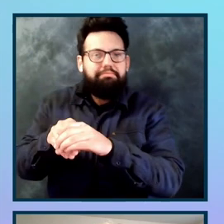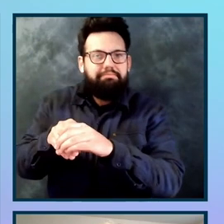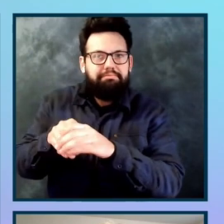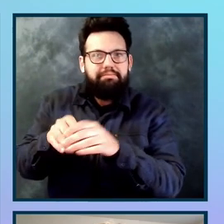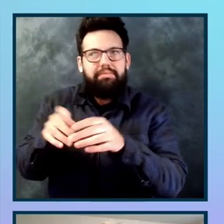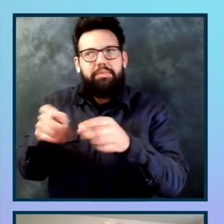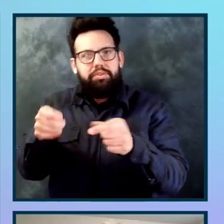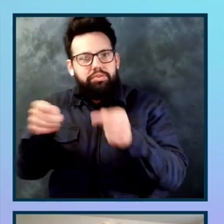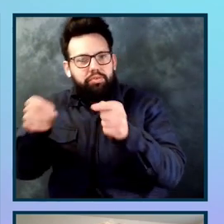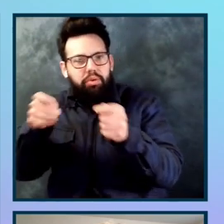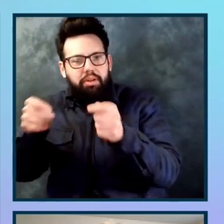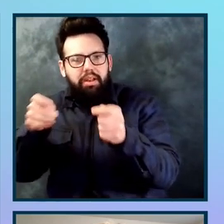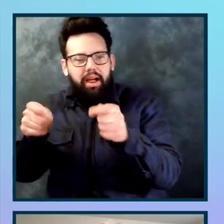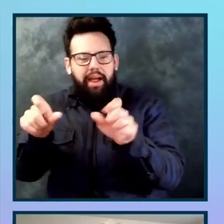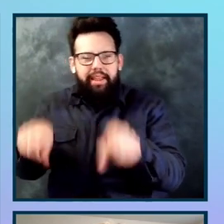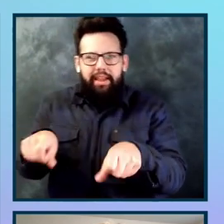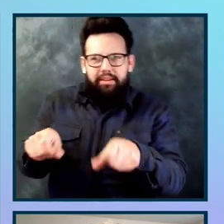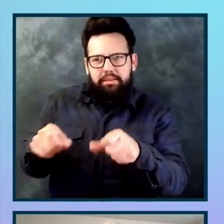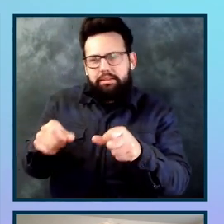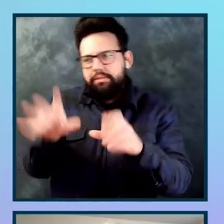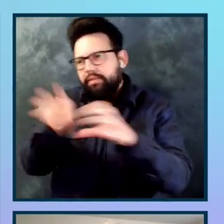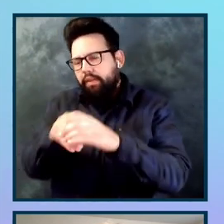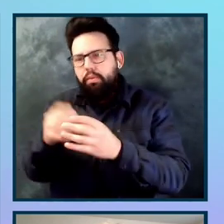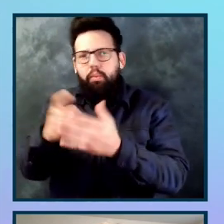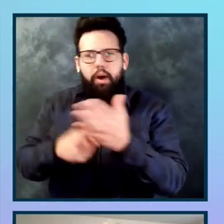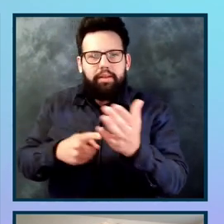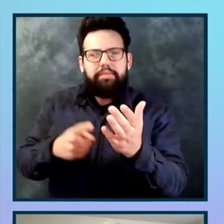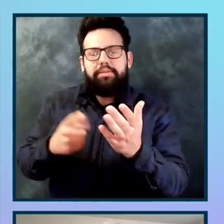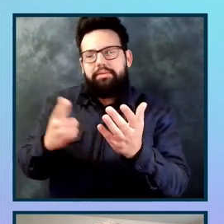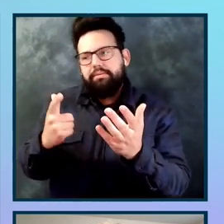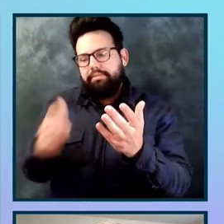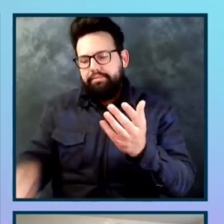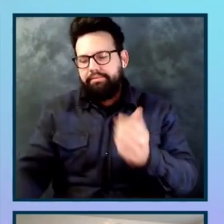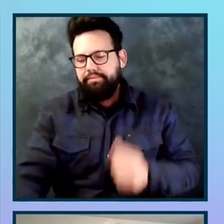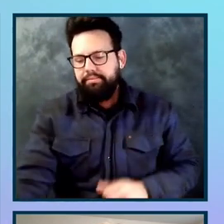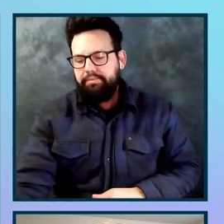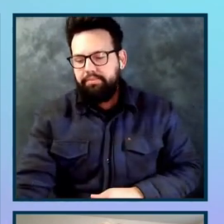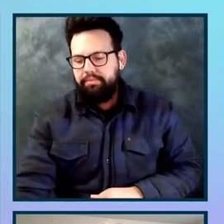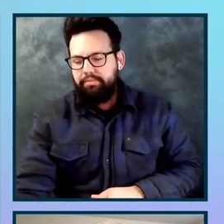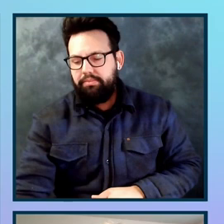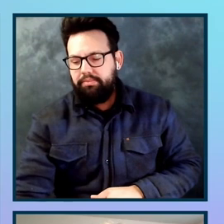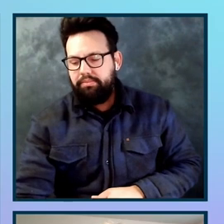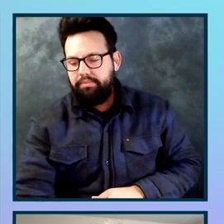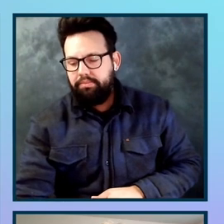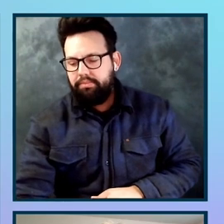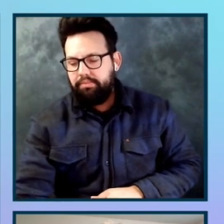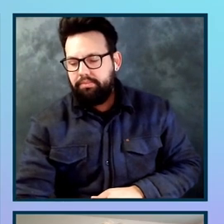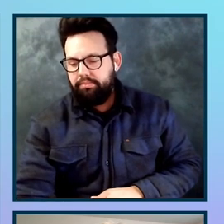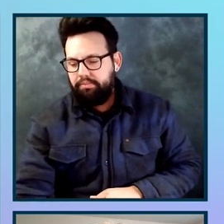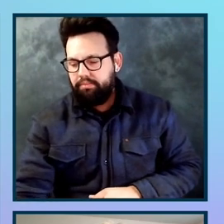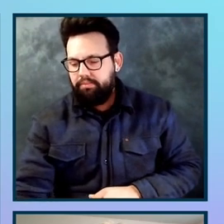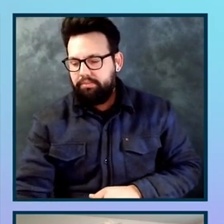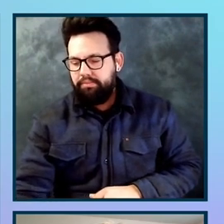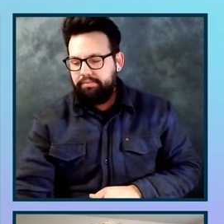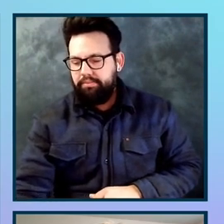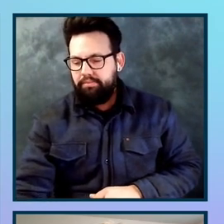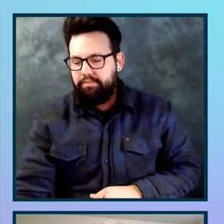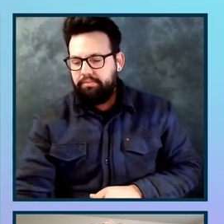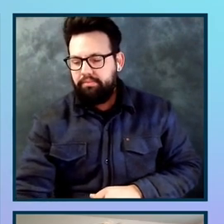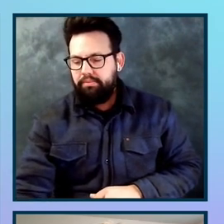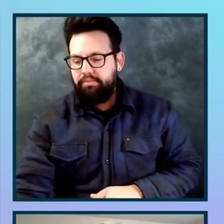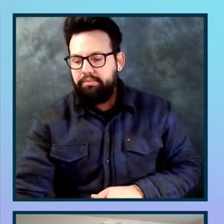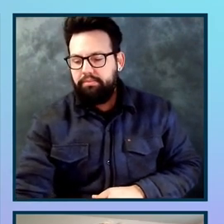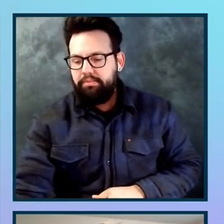what is presented to me. And the last thing I wanted to point out is that, you know, AI is really helping accessibility in